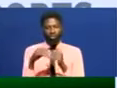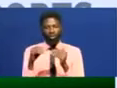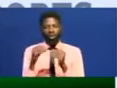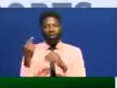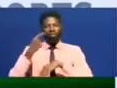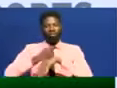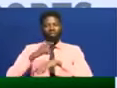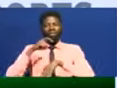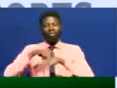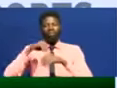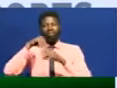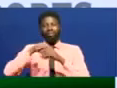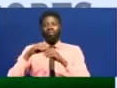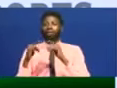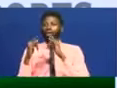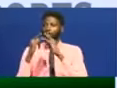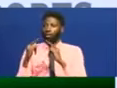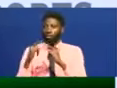to represent this country.